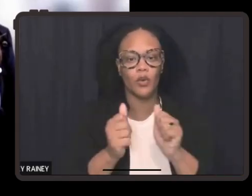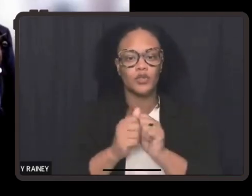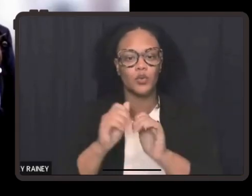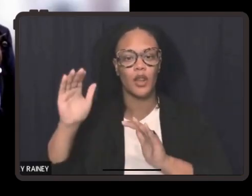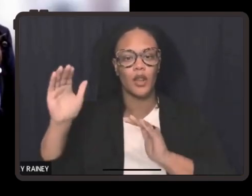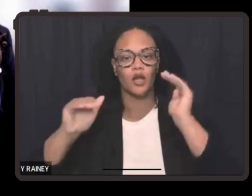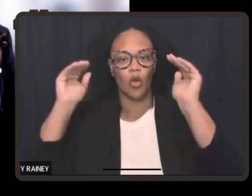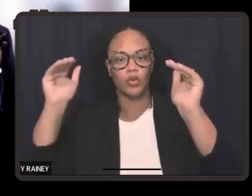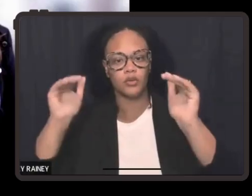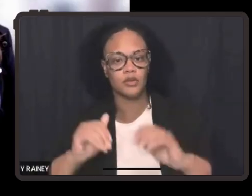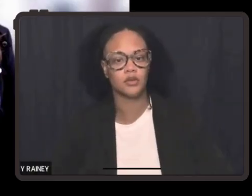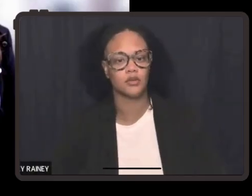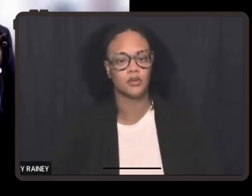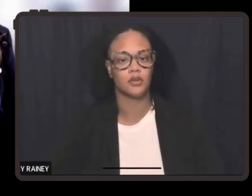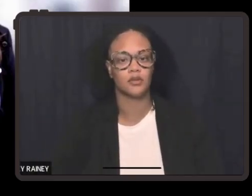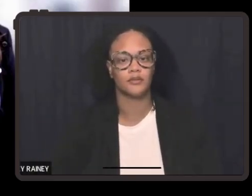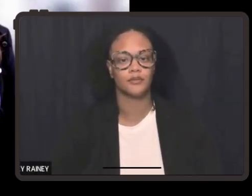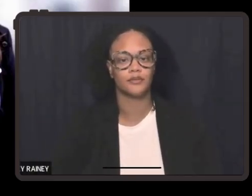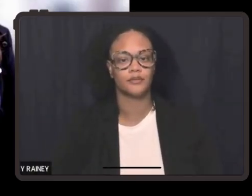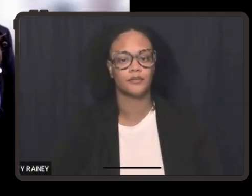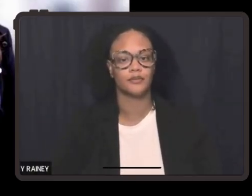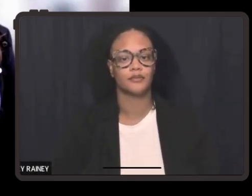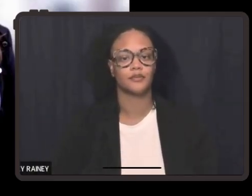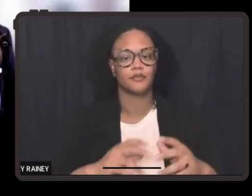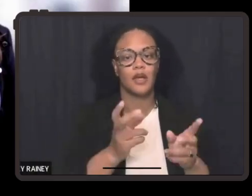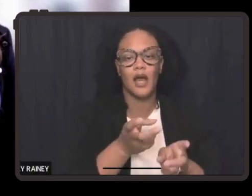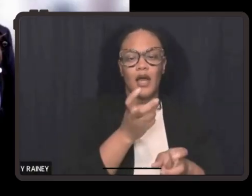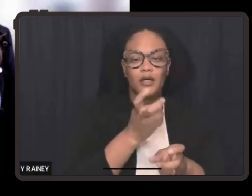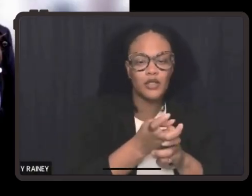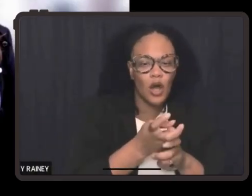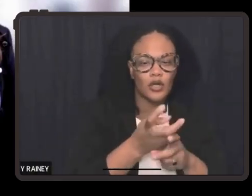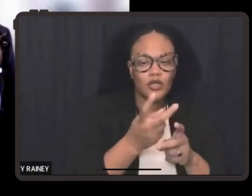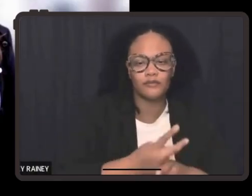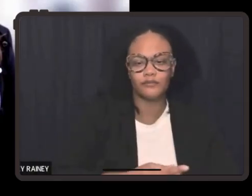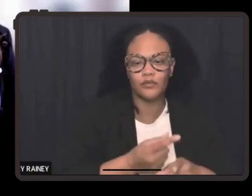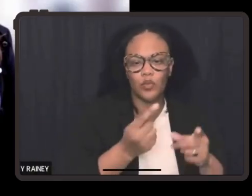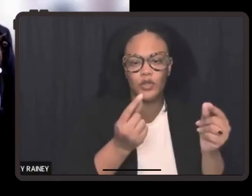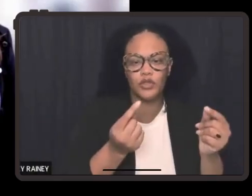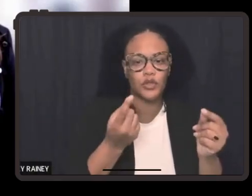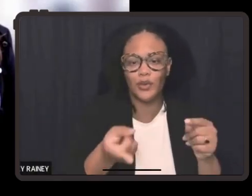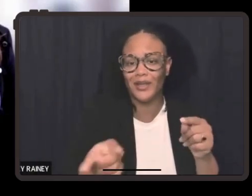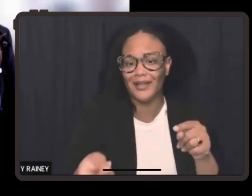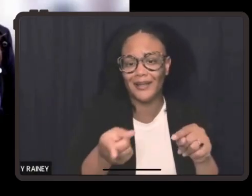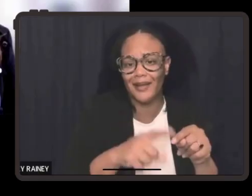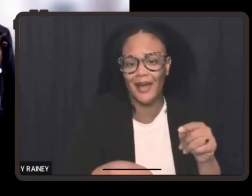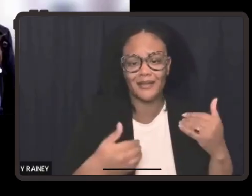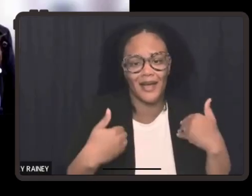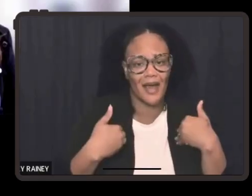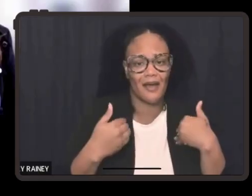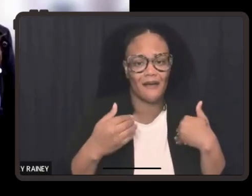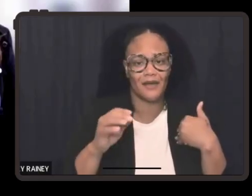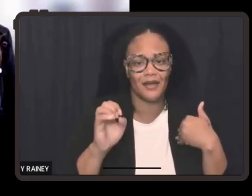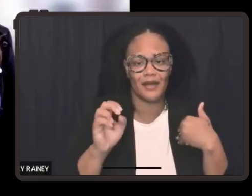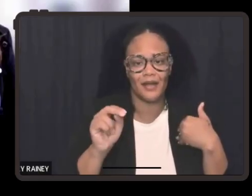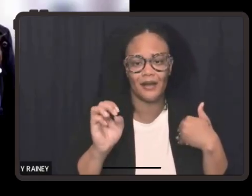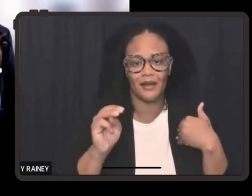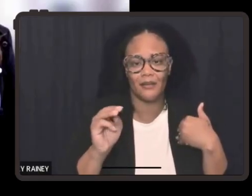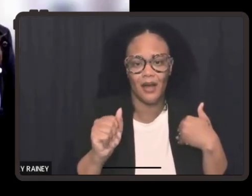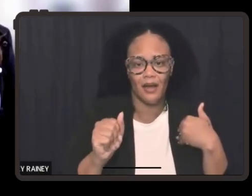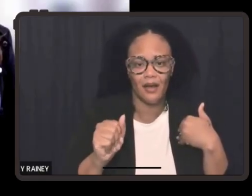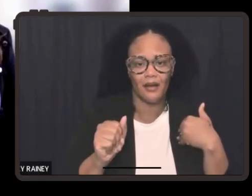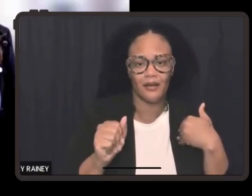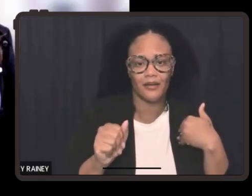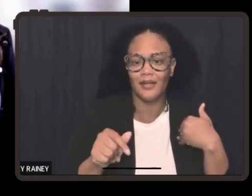who won't be examined and who can't have an enema for clinical investigation. He doesn't understand about exercises like Tai Chi or yoga, and